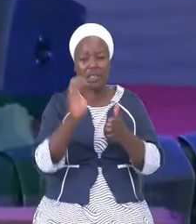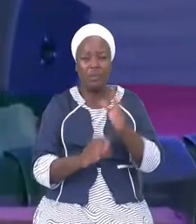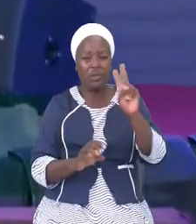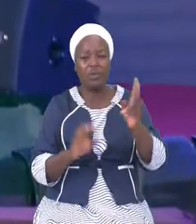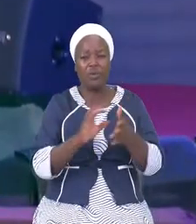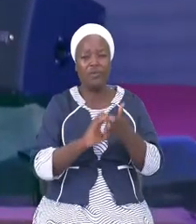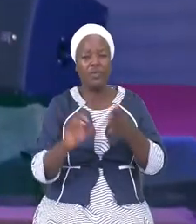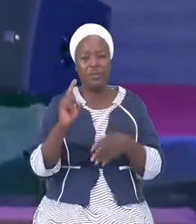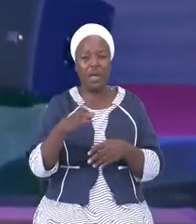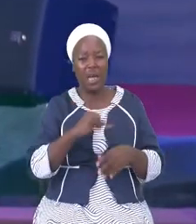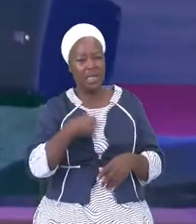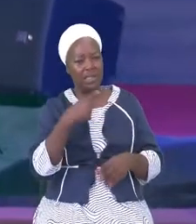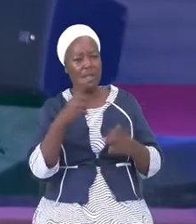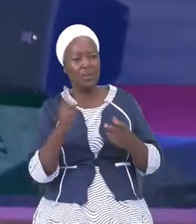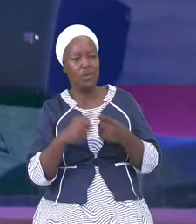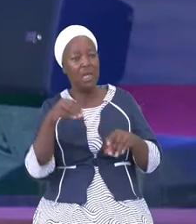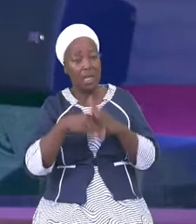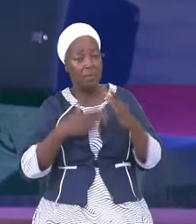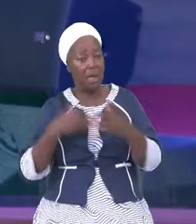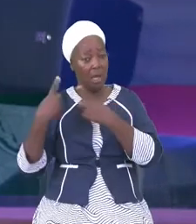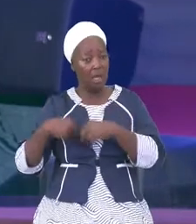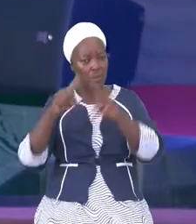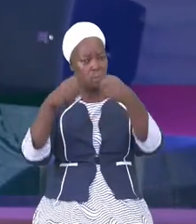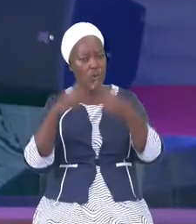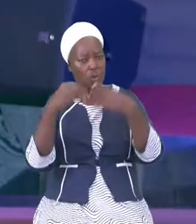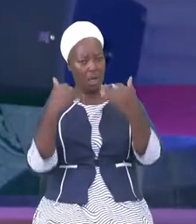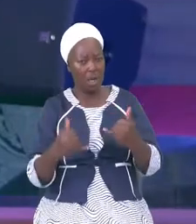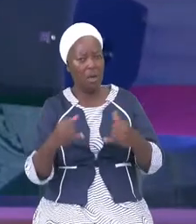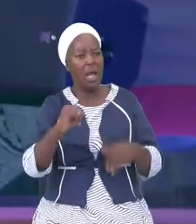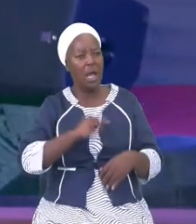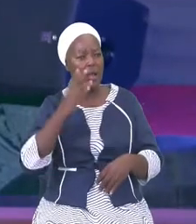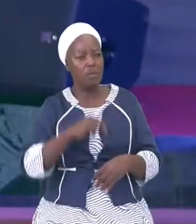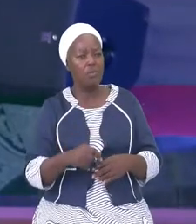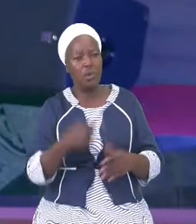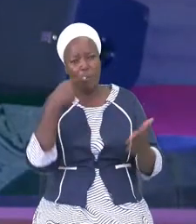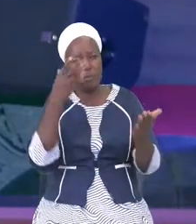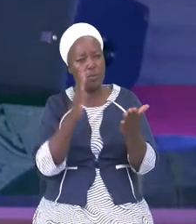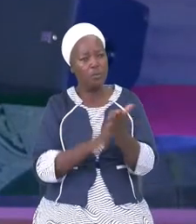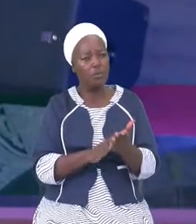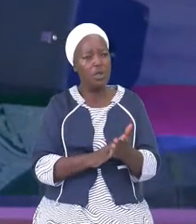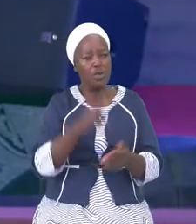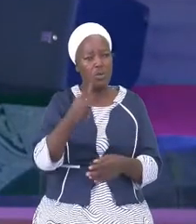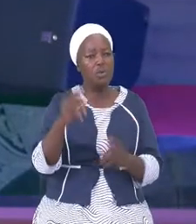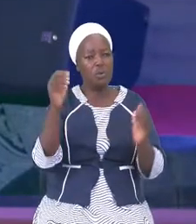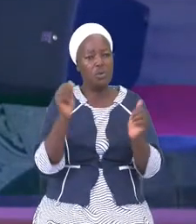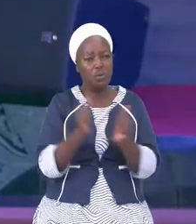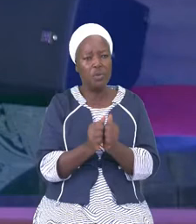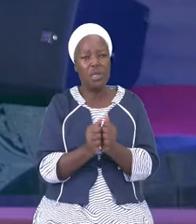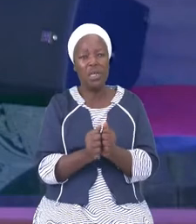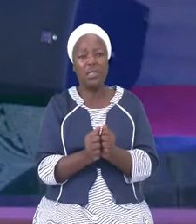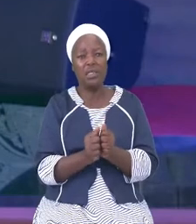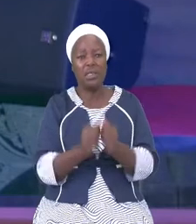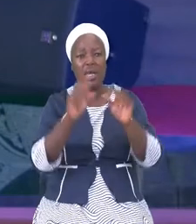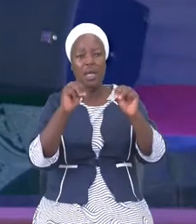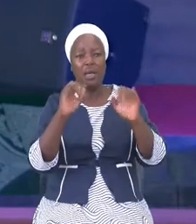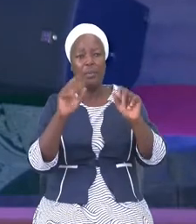my heart, go to now, I will prove thee with mirth. Therefore, enjoy pleasure,